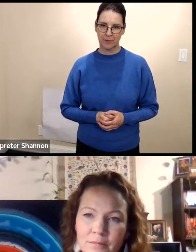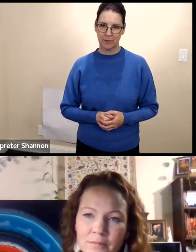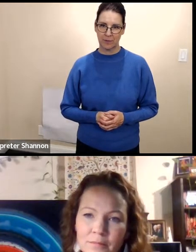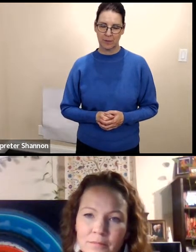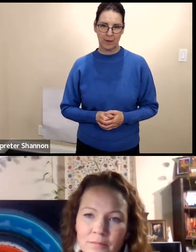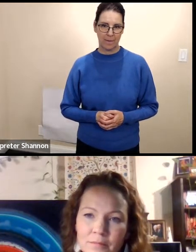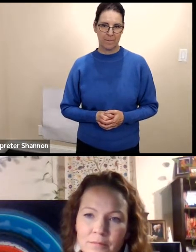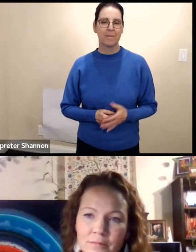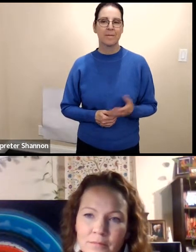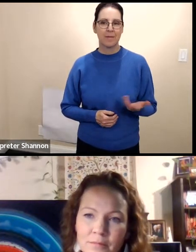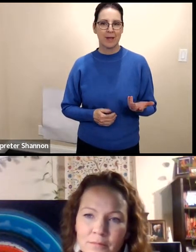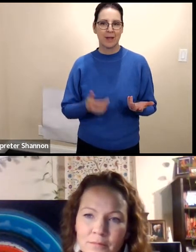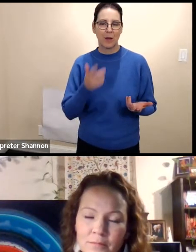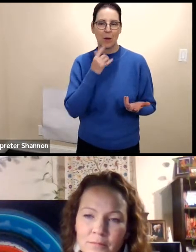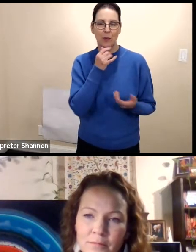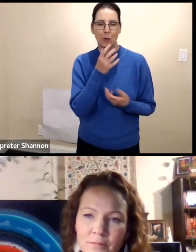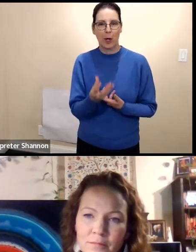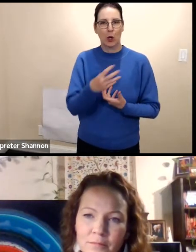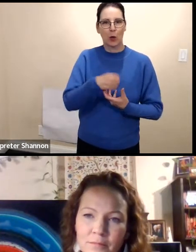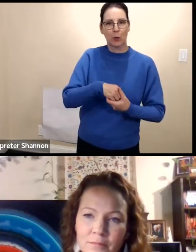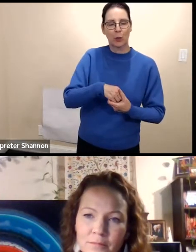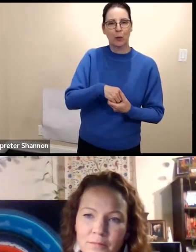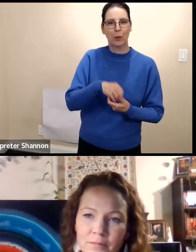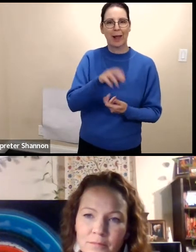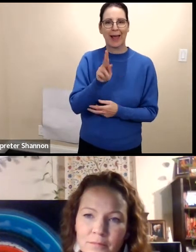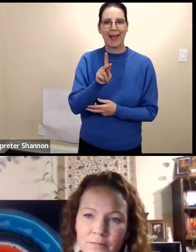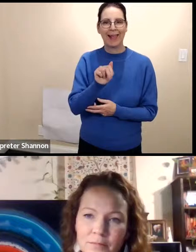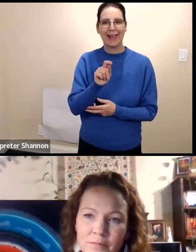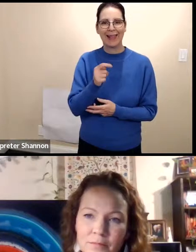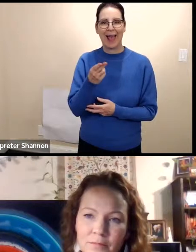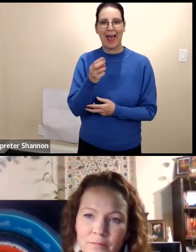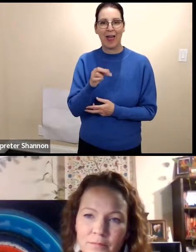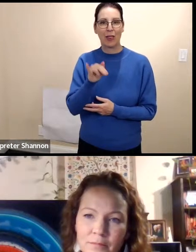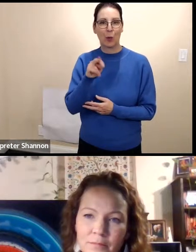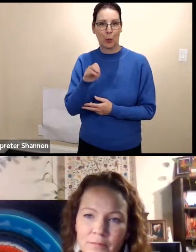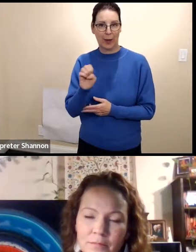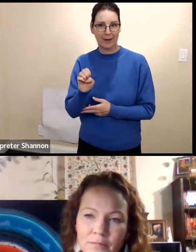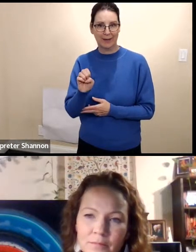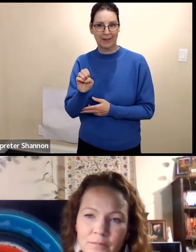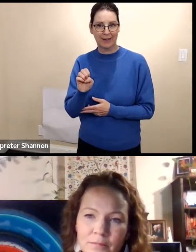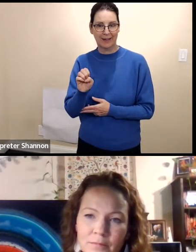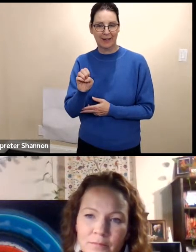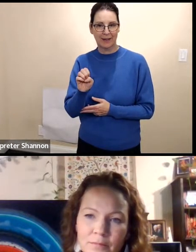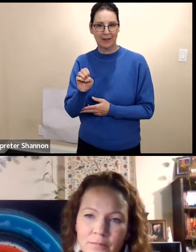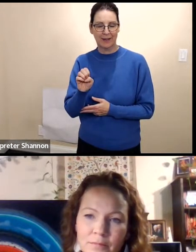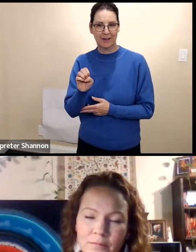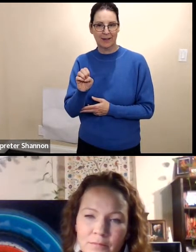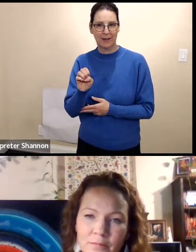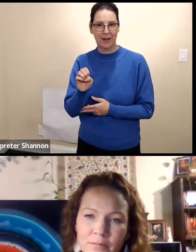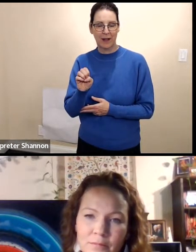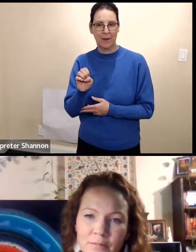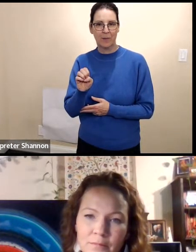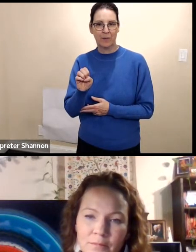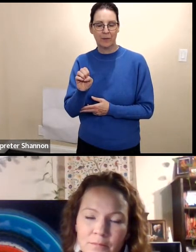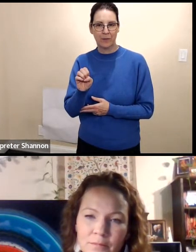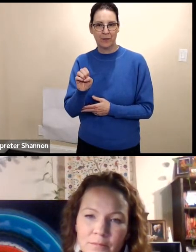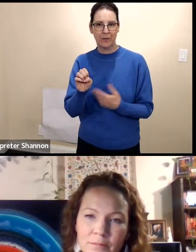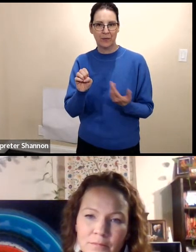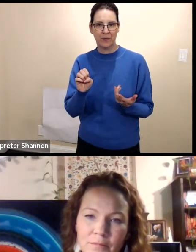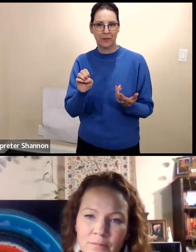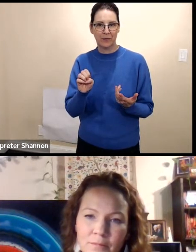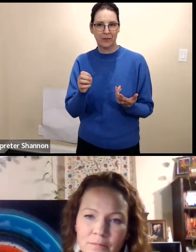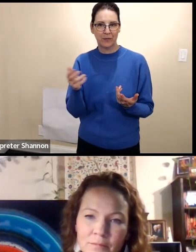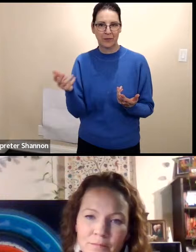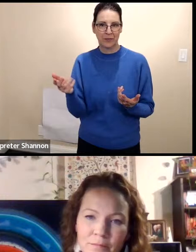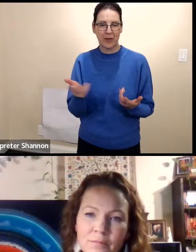Catherine's voice into this is such um uh kind of describes my why I wanted